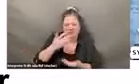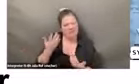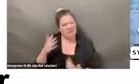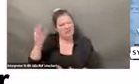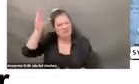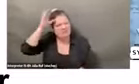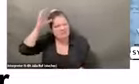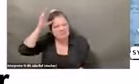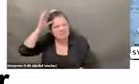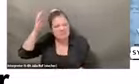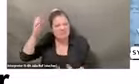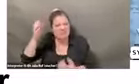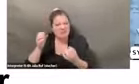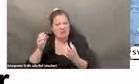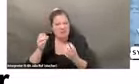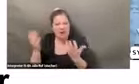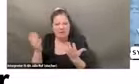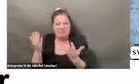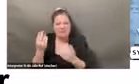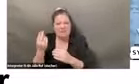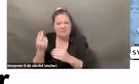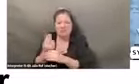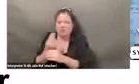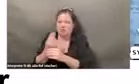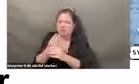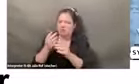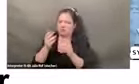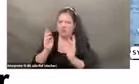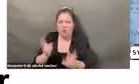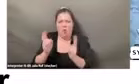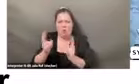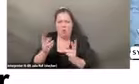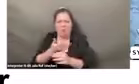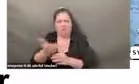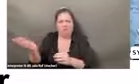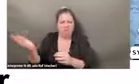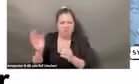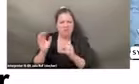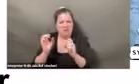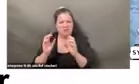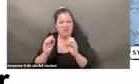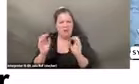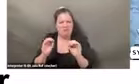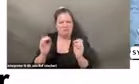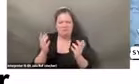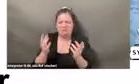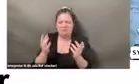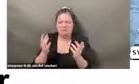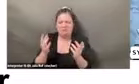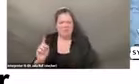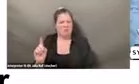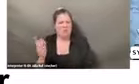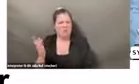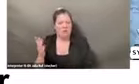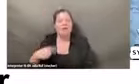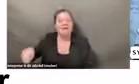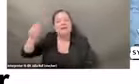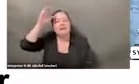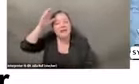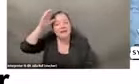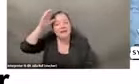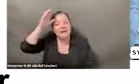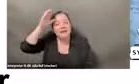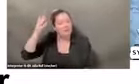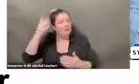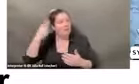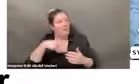think. There, I think personally, I think the experts should work for the agencies or